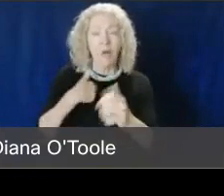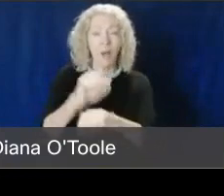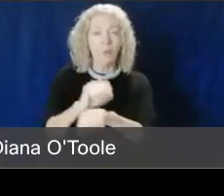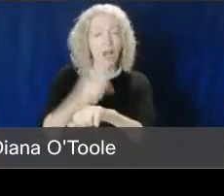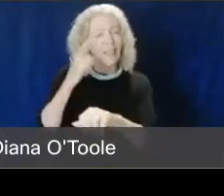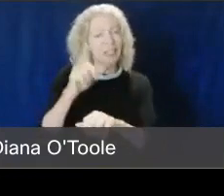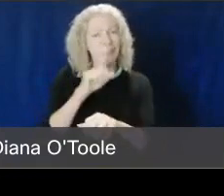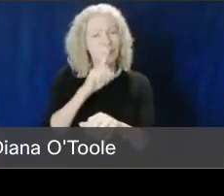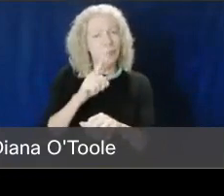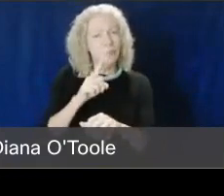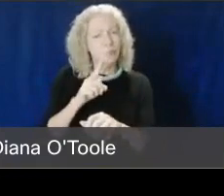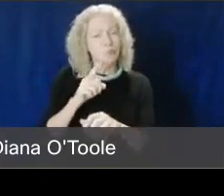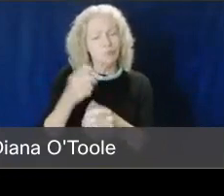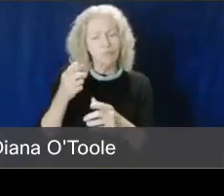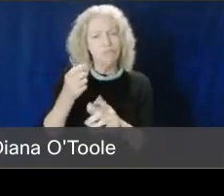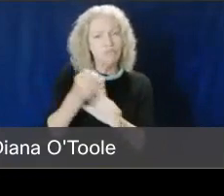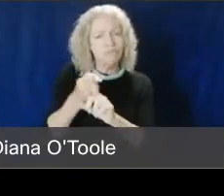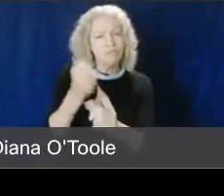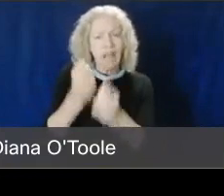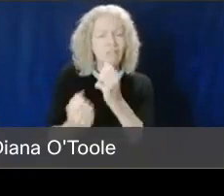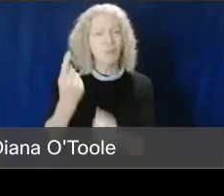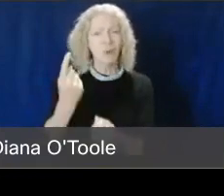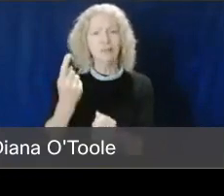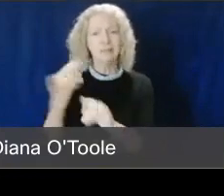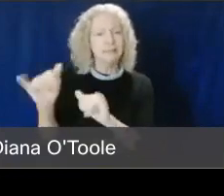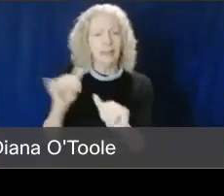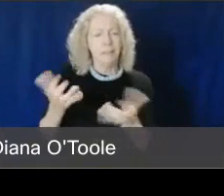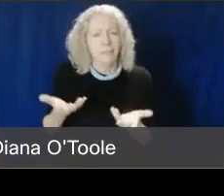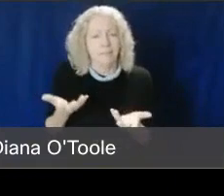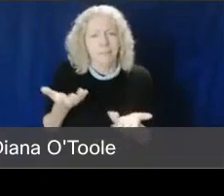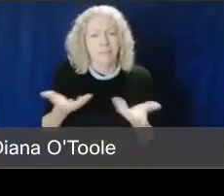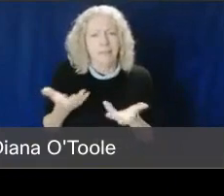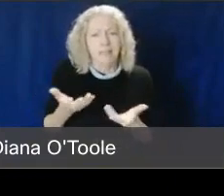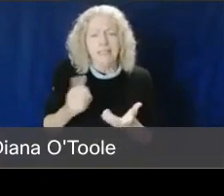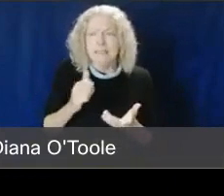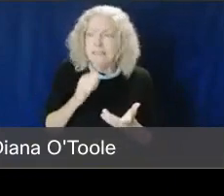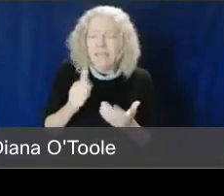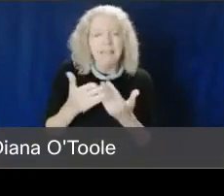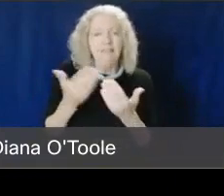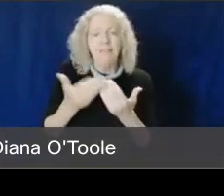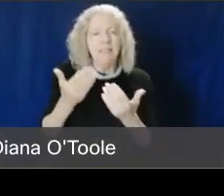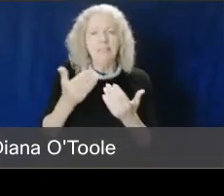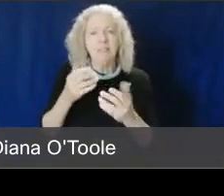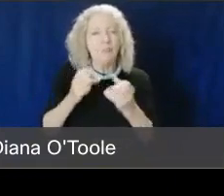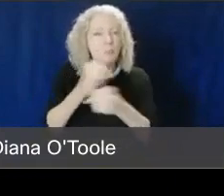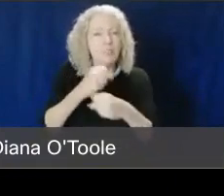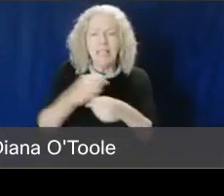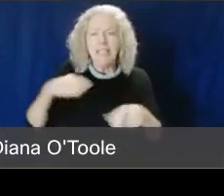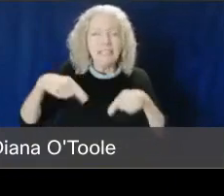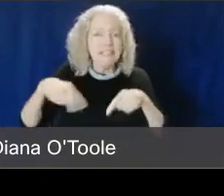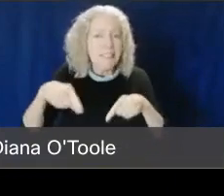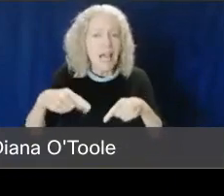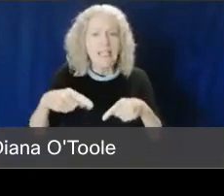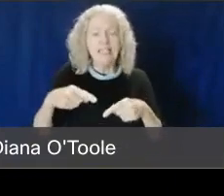of it's been an inconvenience and created anxiety and concerns and challenges for